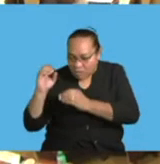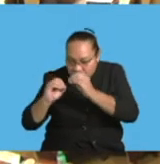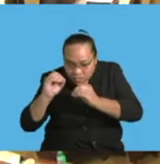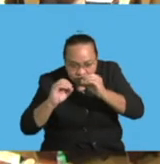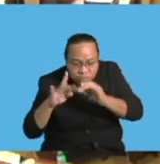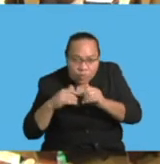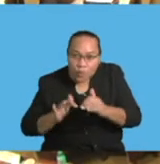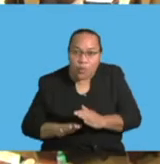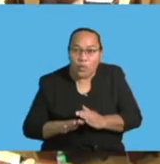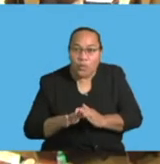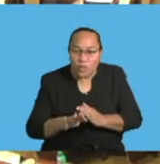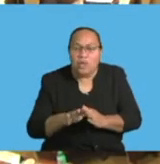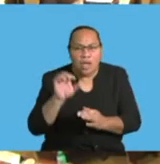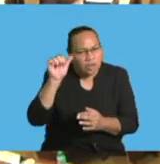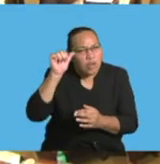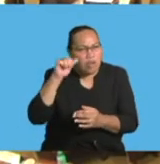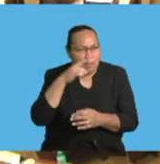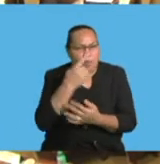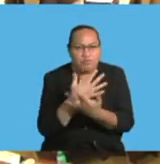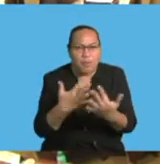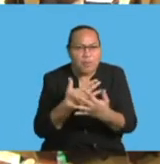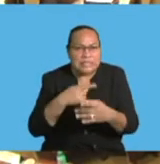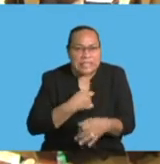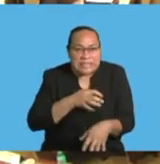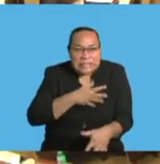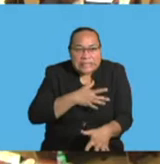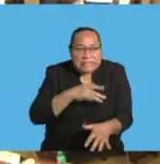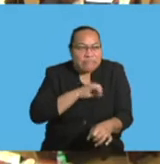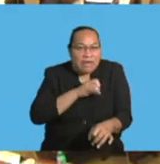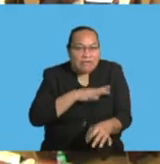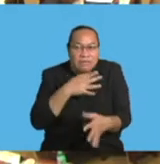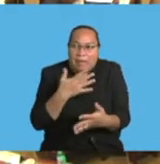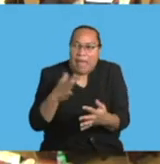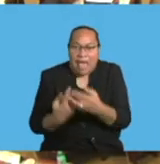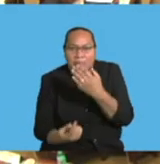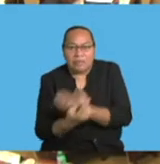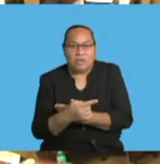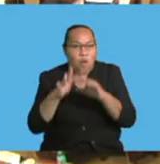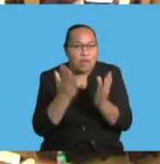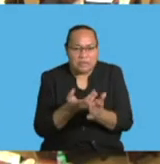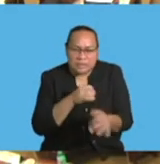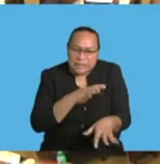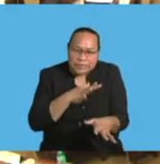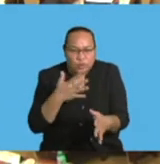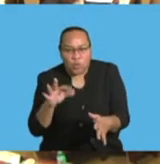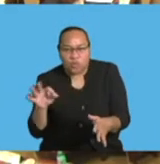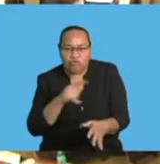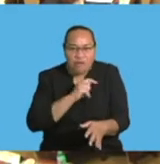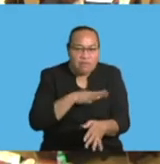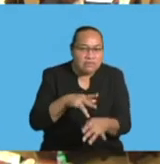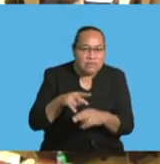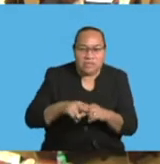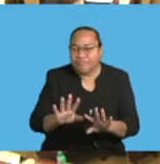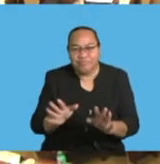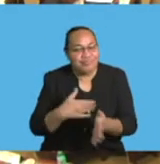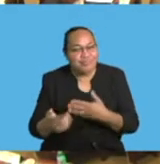sir, that there has been a general panic in the markets in Fiji and of course worldwide, and I see later on in the week there's a question